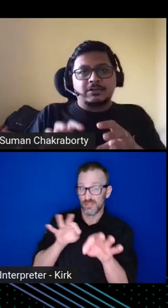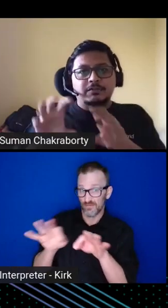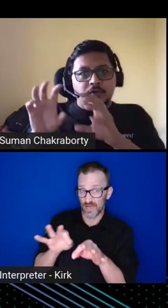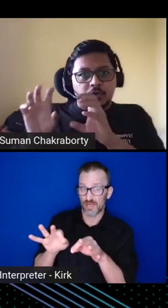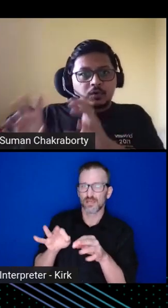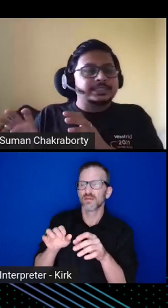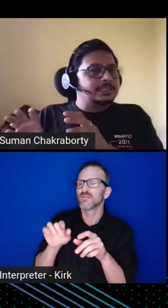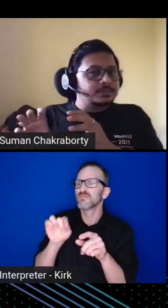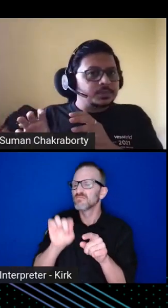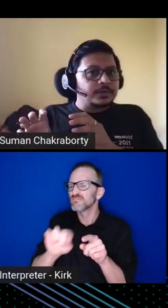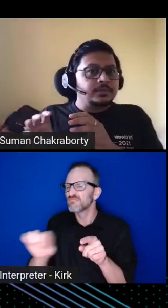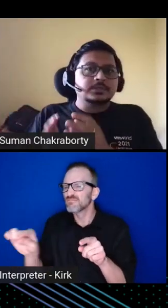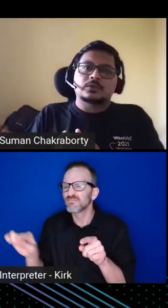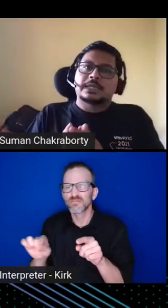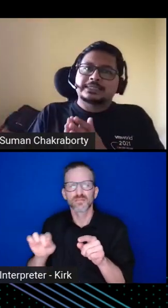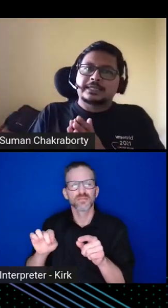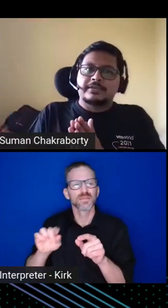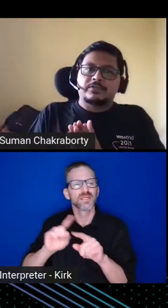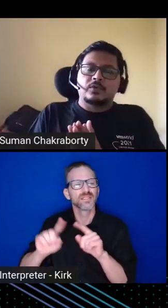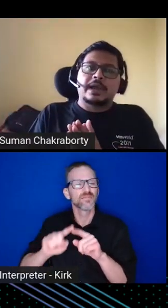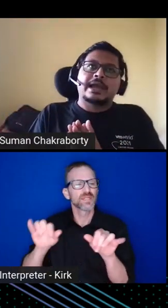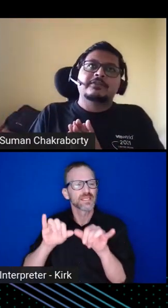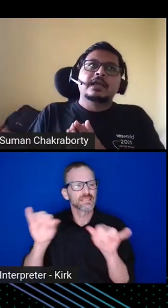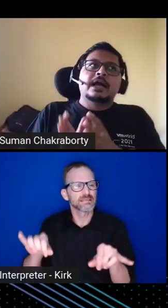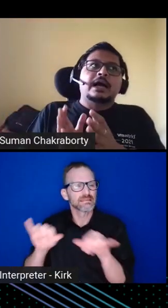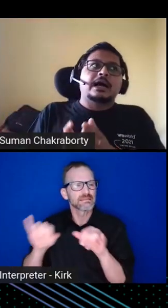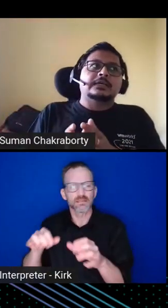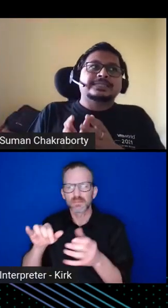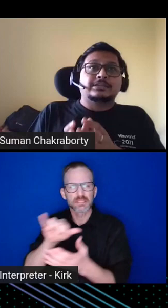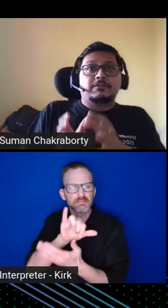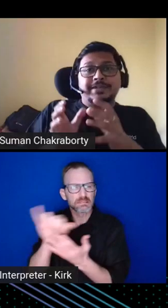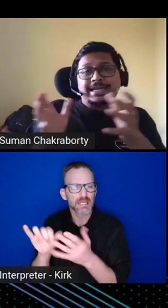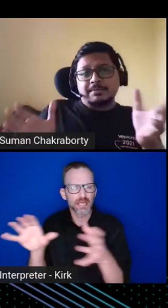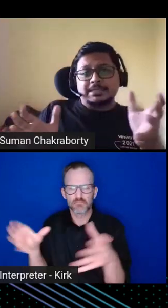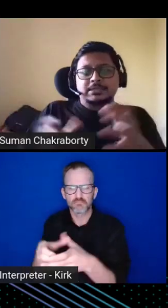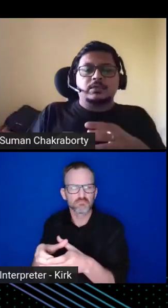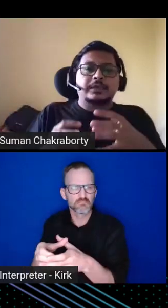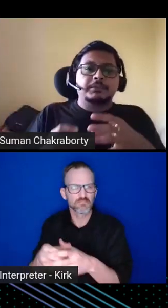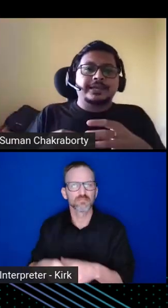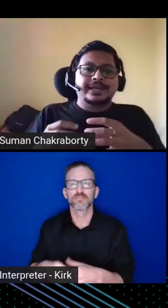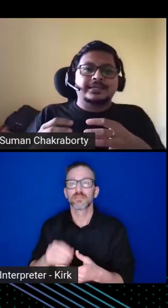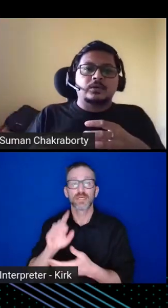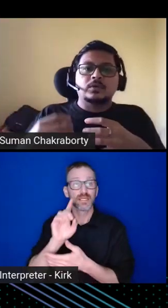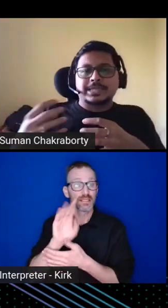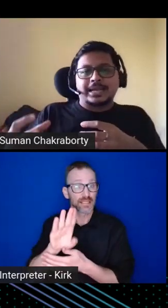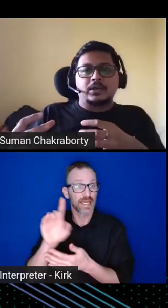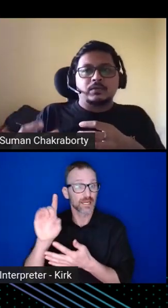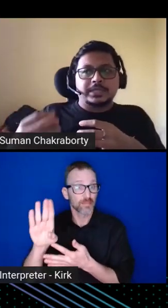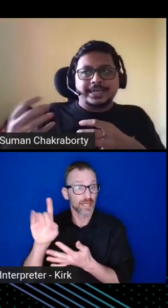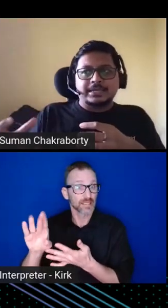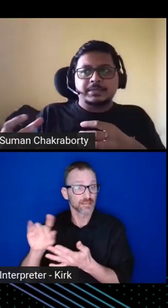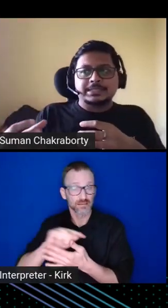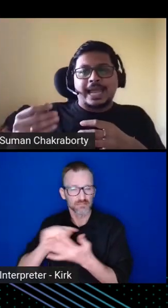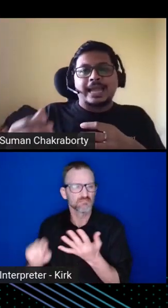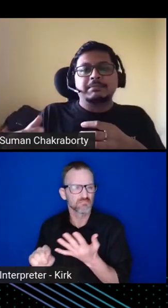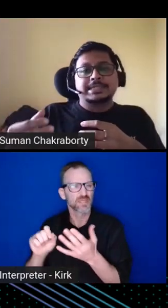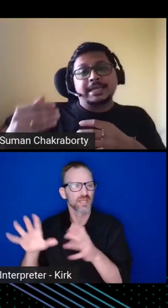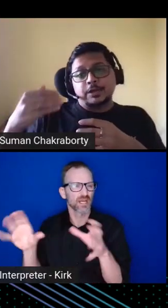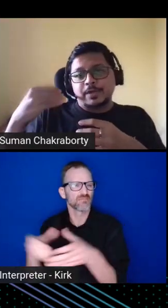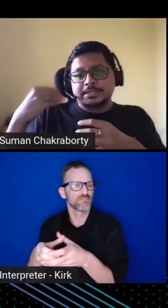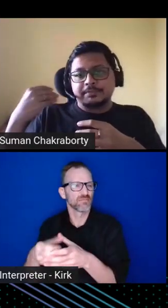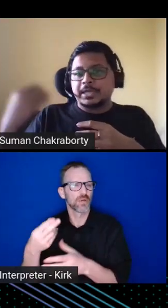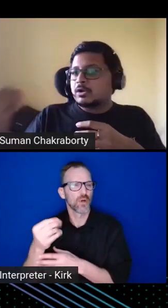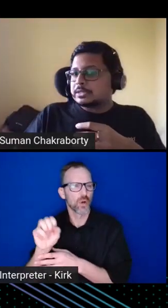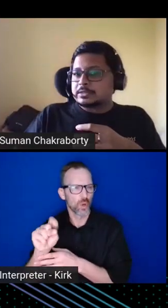similar set of host systems together. So let's say if you have a set of databases, you can create a host catalog with a database and